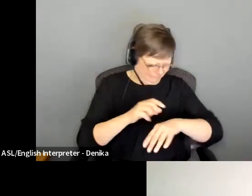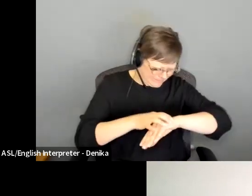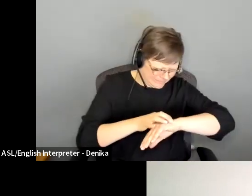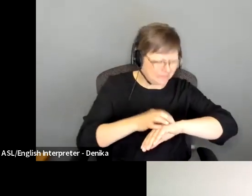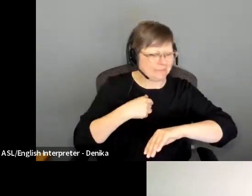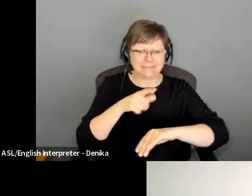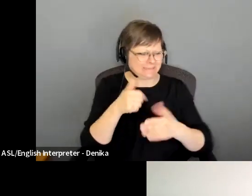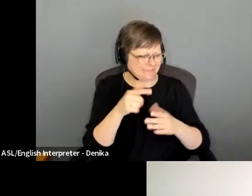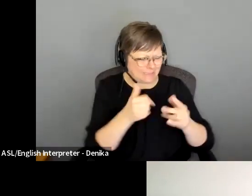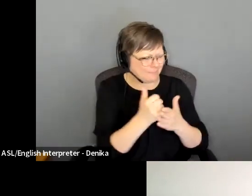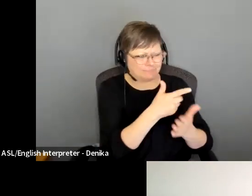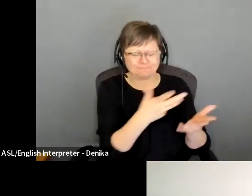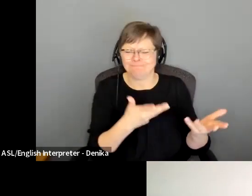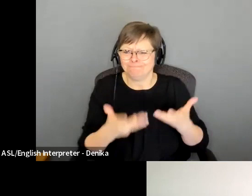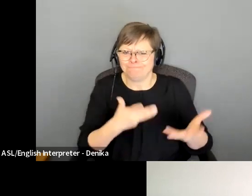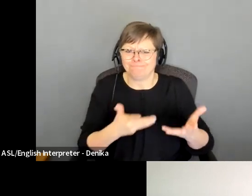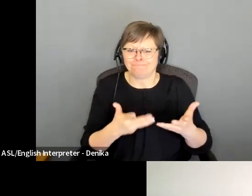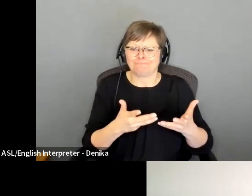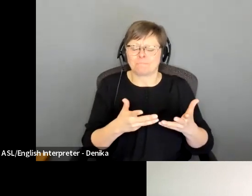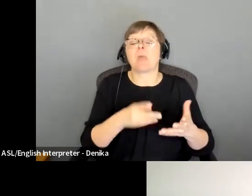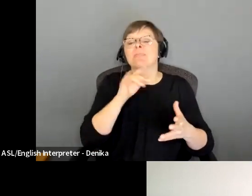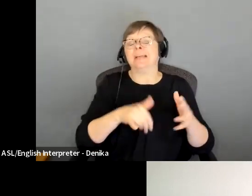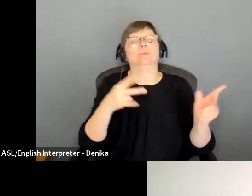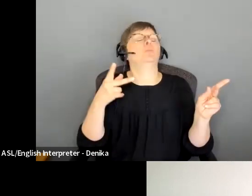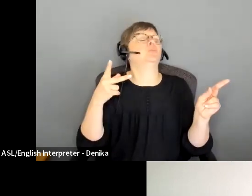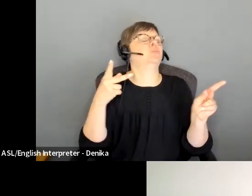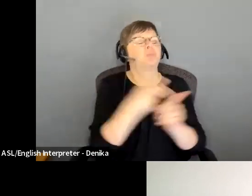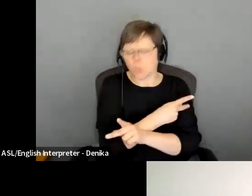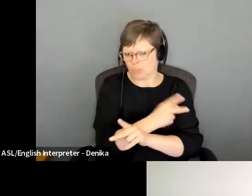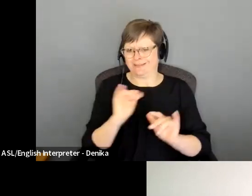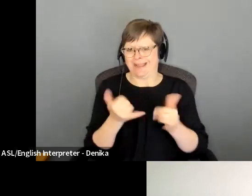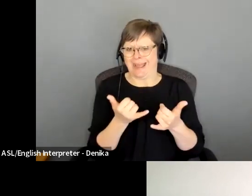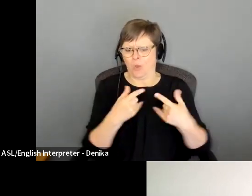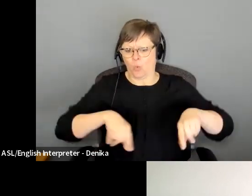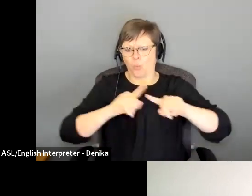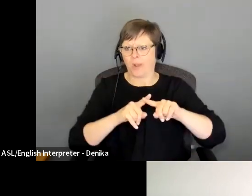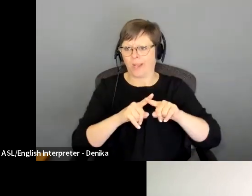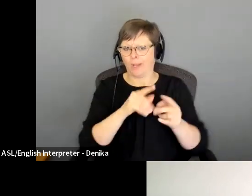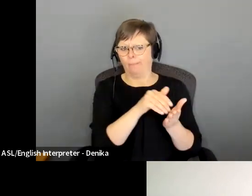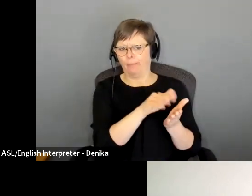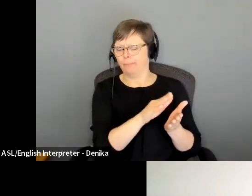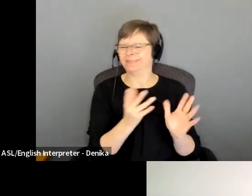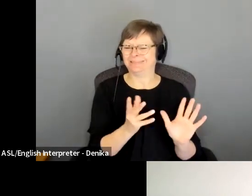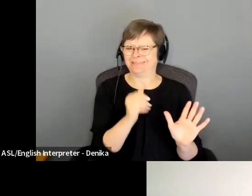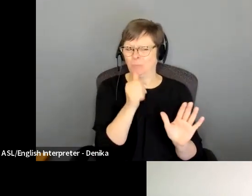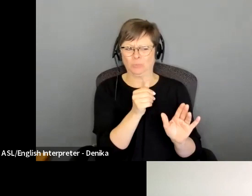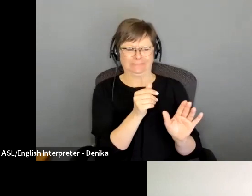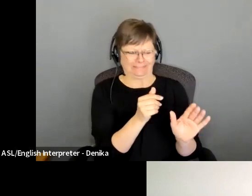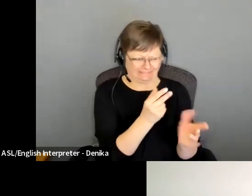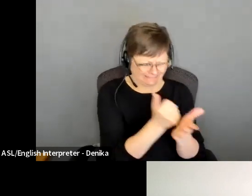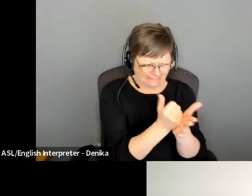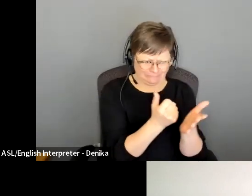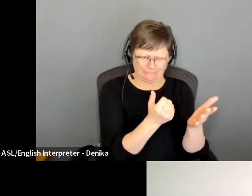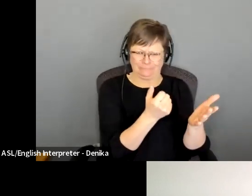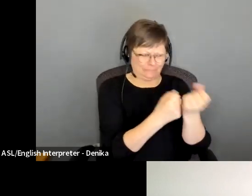If time is something that is pressuring folks, that can be the largest deterrent to offering care. So we have to realize we have to make space, we have to make time